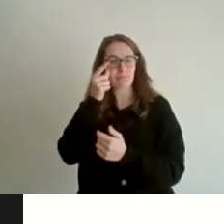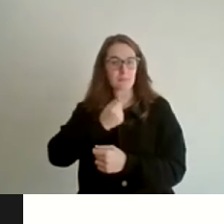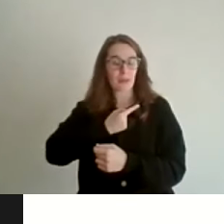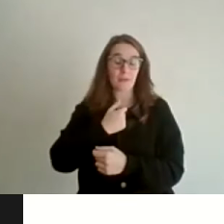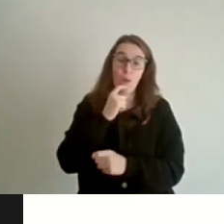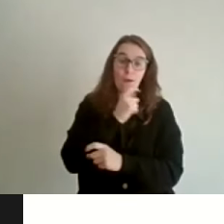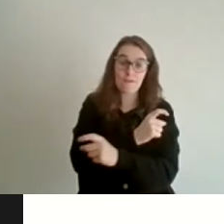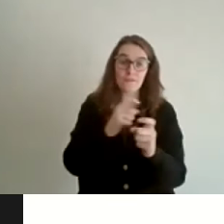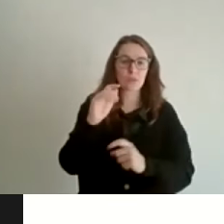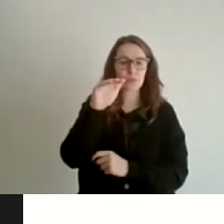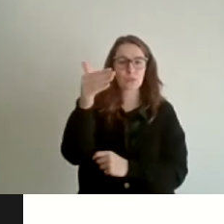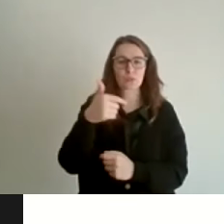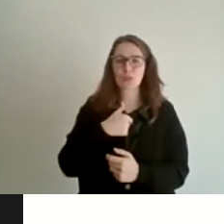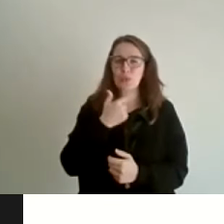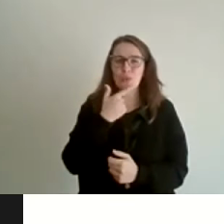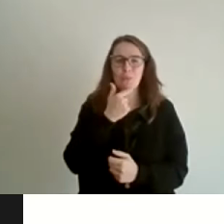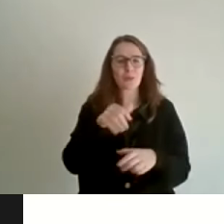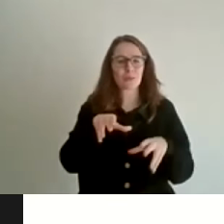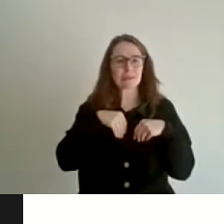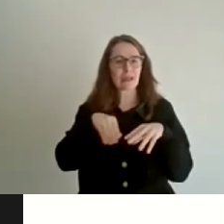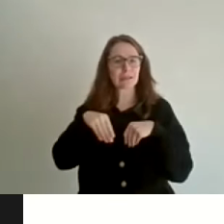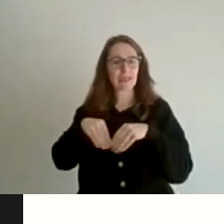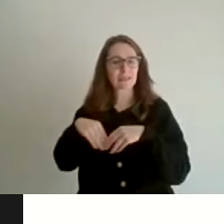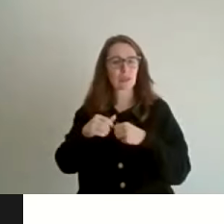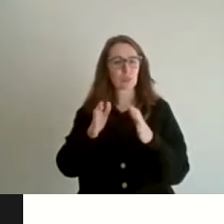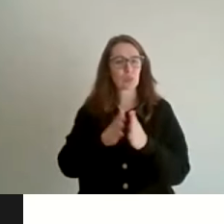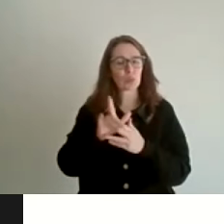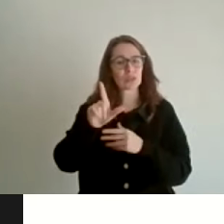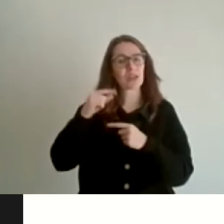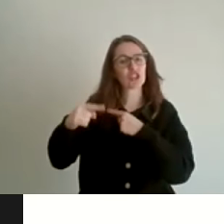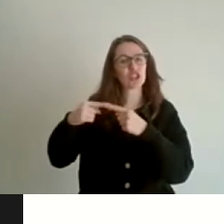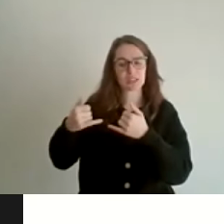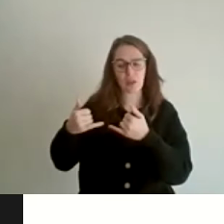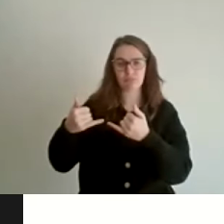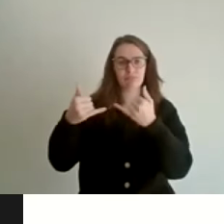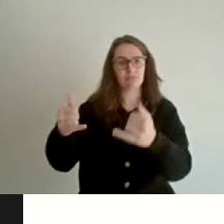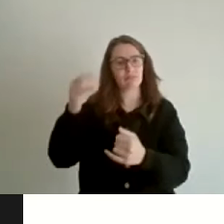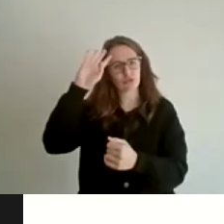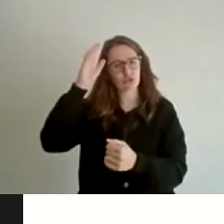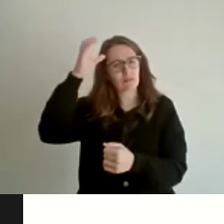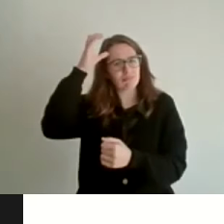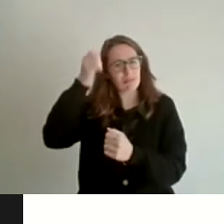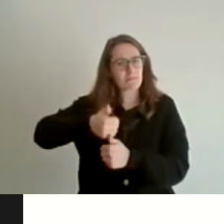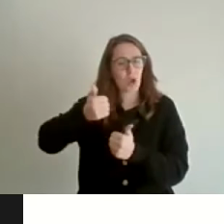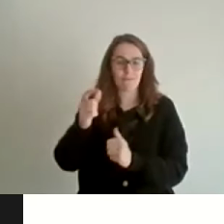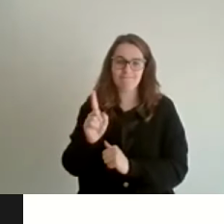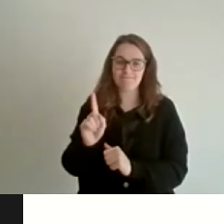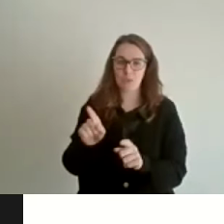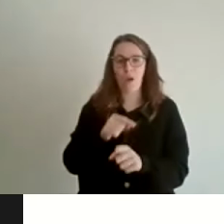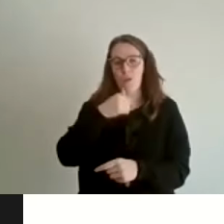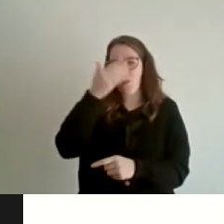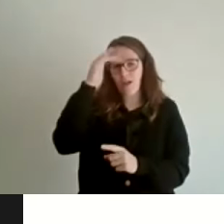We can't take it for granted that each generation become better and more aware. We have to always make sure and fight for